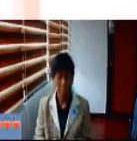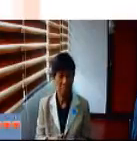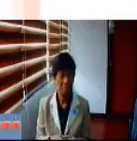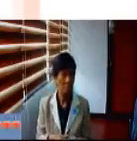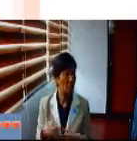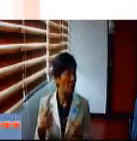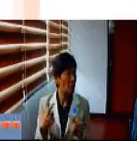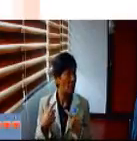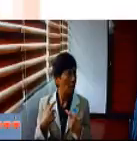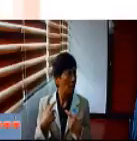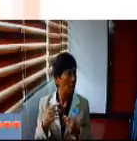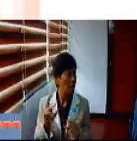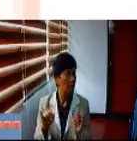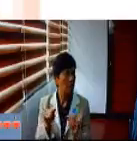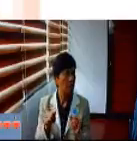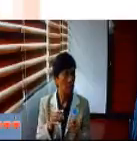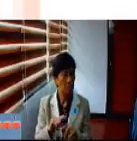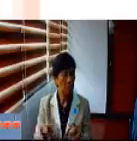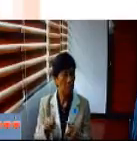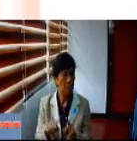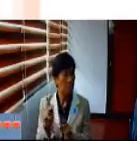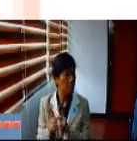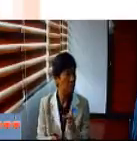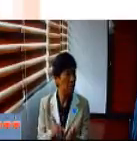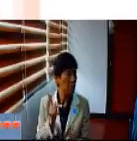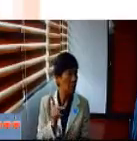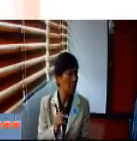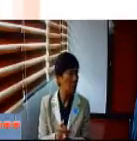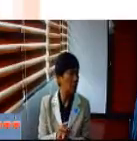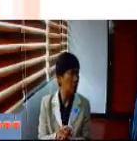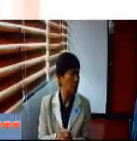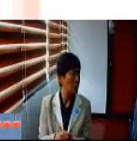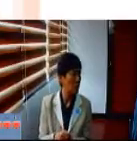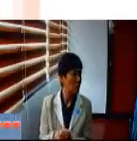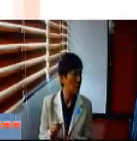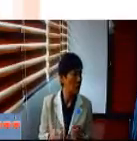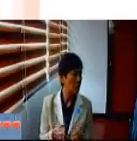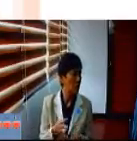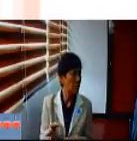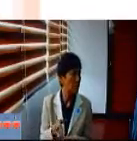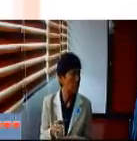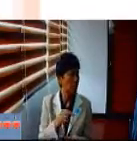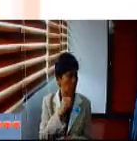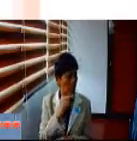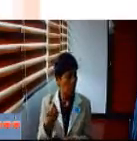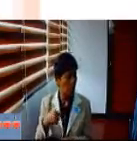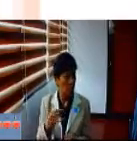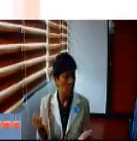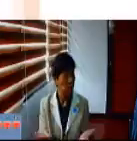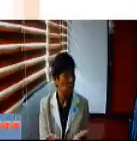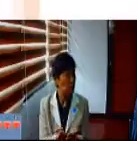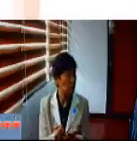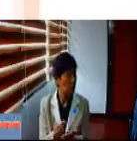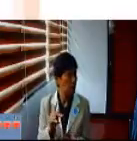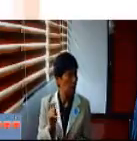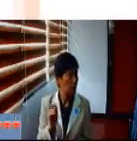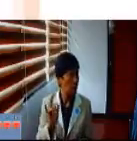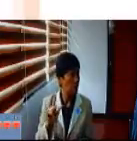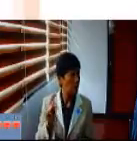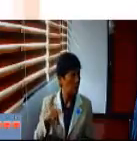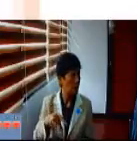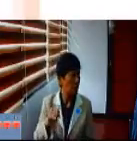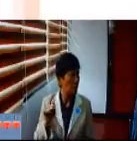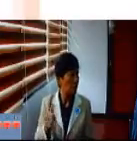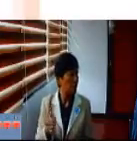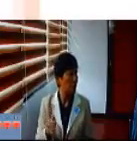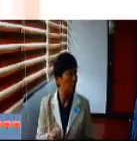species. Baka hindi niyo po alam, may tilapia na po sa Manila Bay. We did not introduce that. It just came out. It's the Sarotero. Si Arroyo,